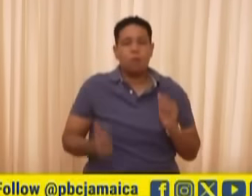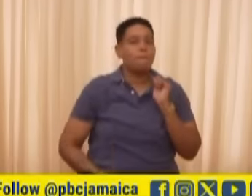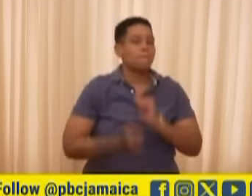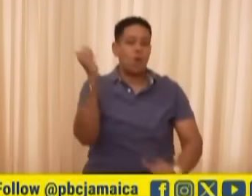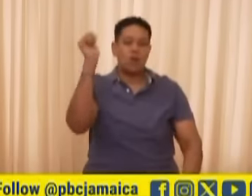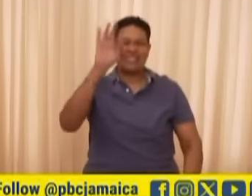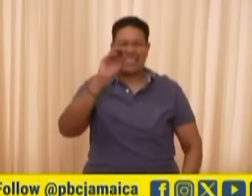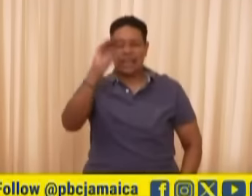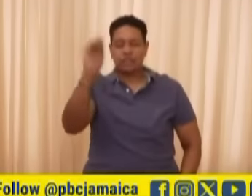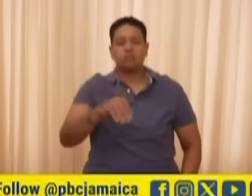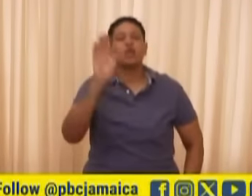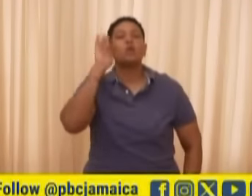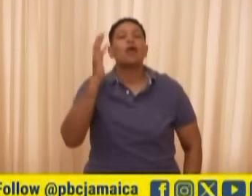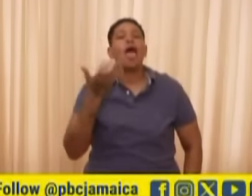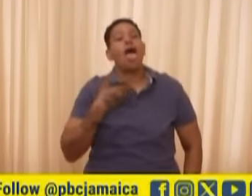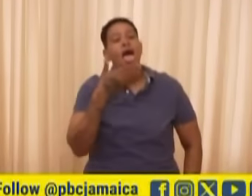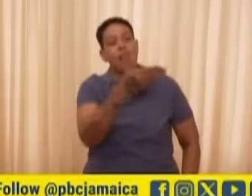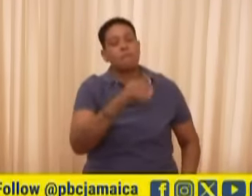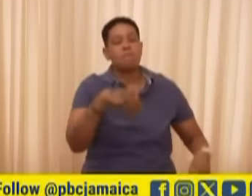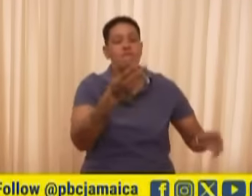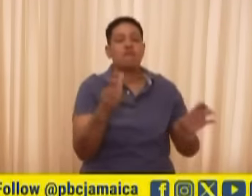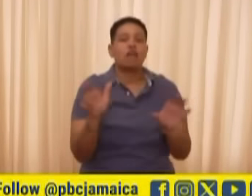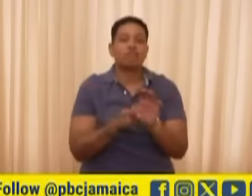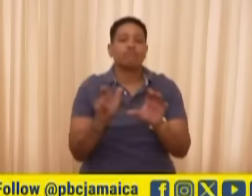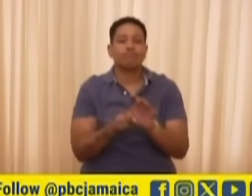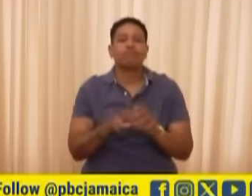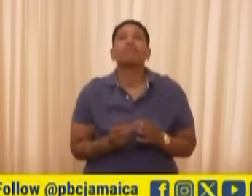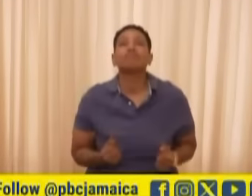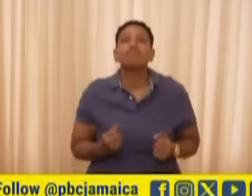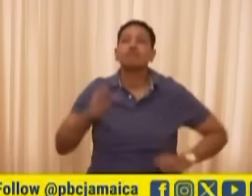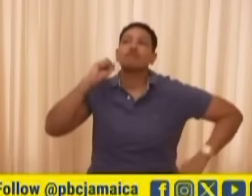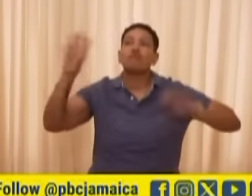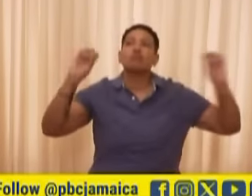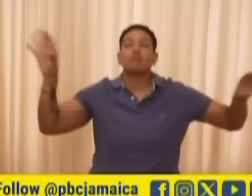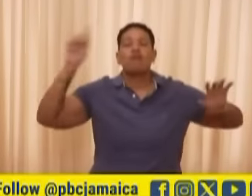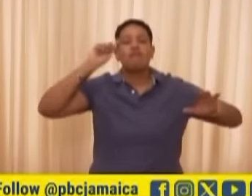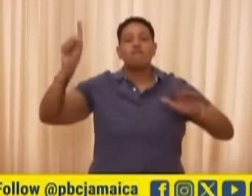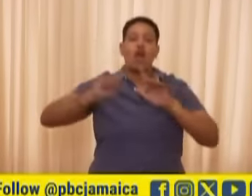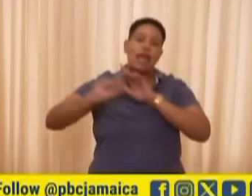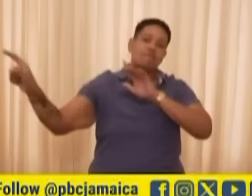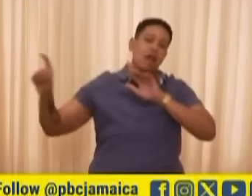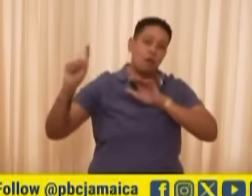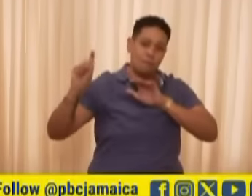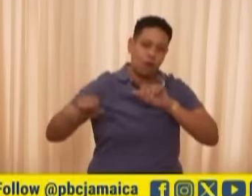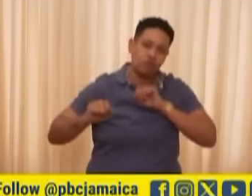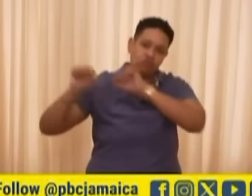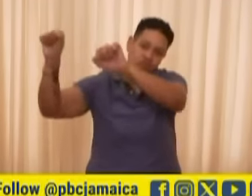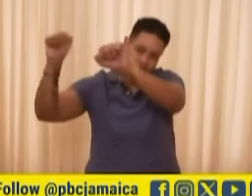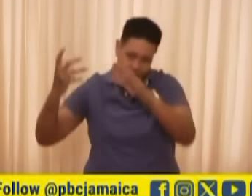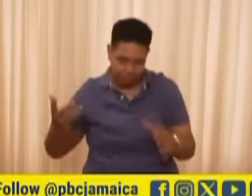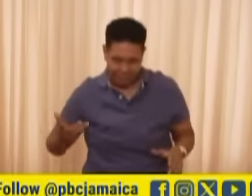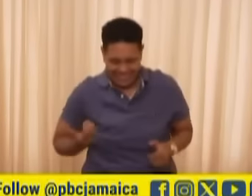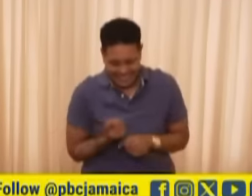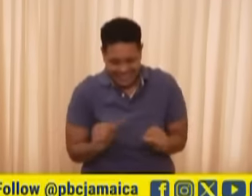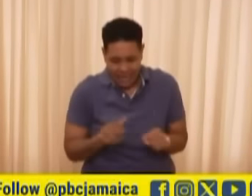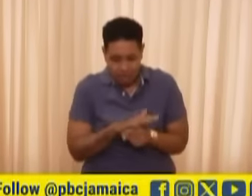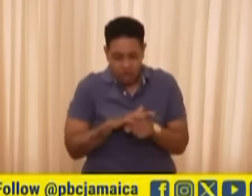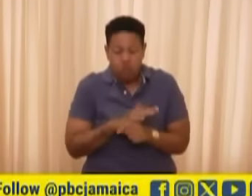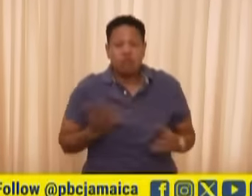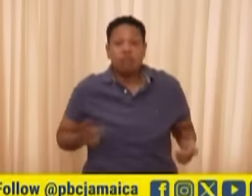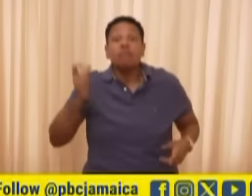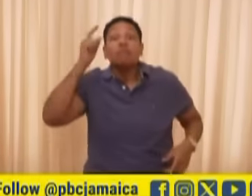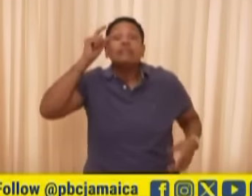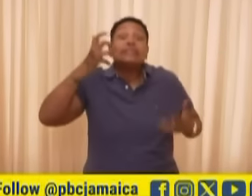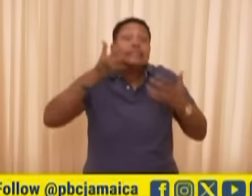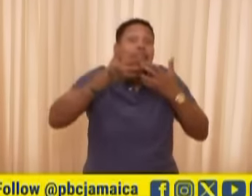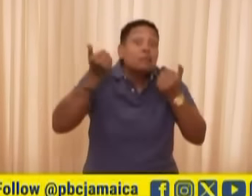of the cases, we will provide transportation to move you to safe ground. Outside of